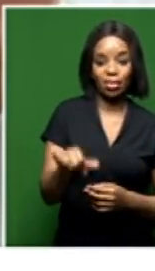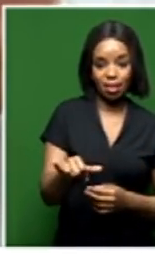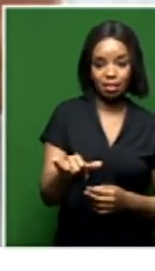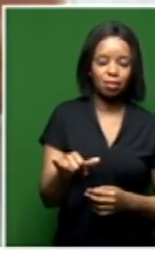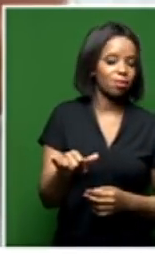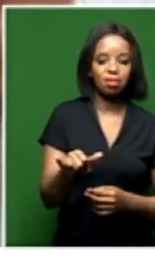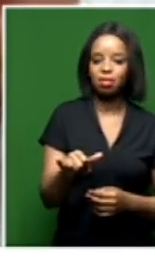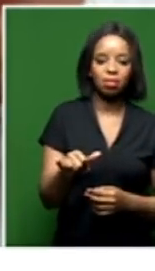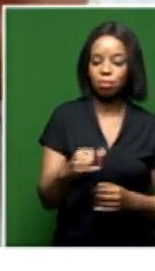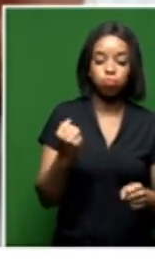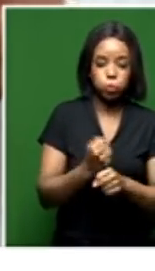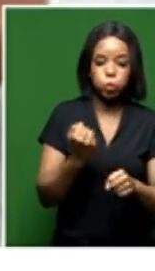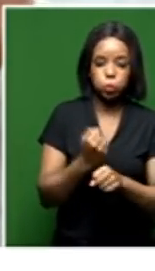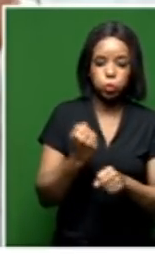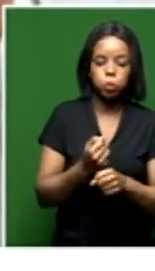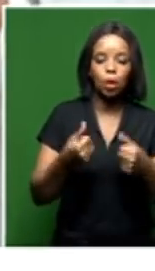goes into it.